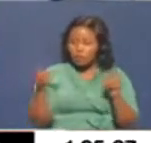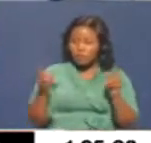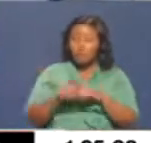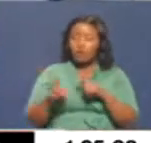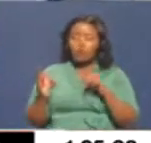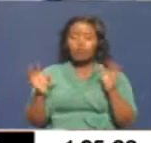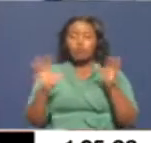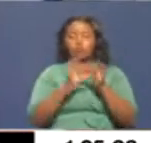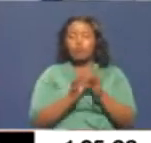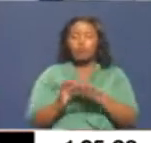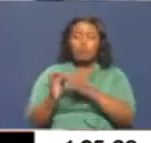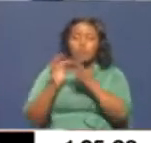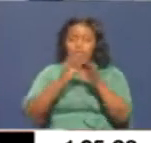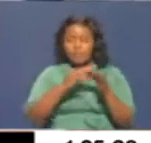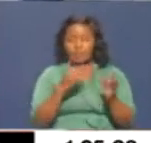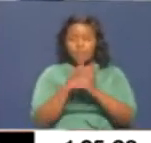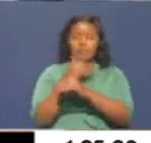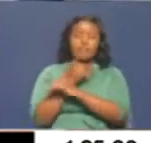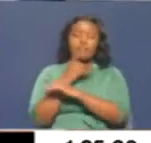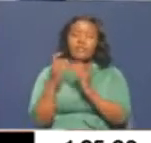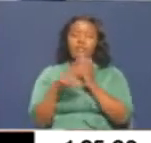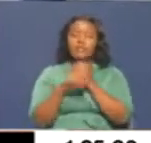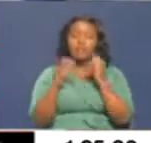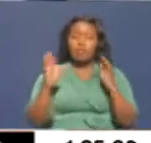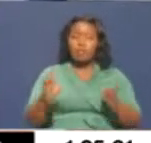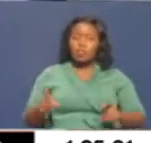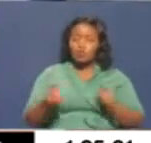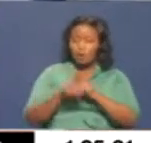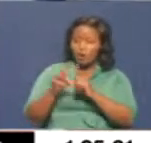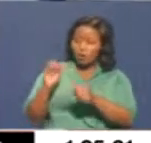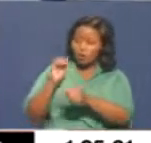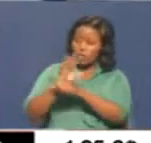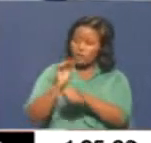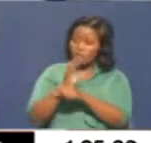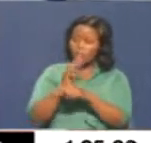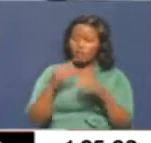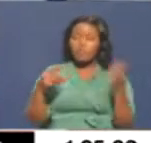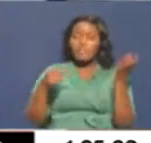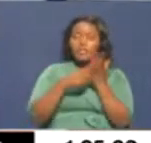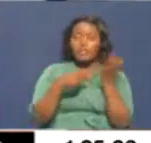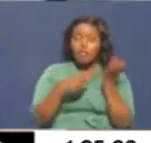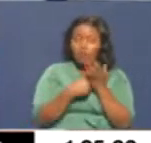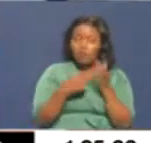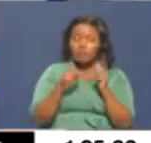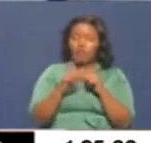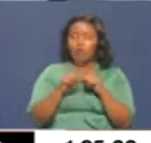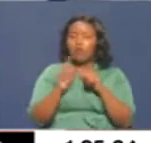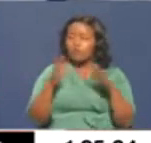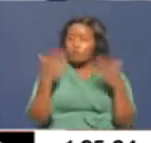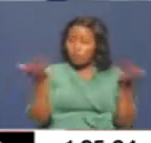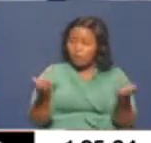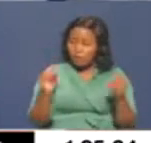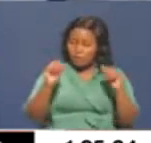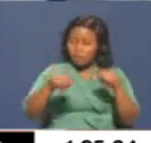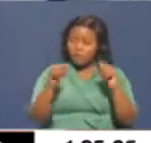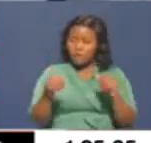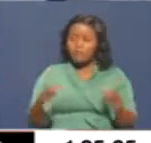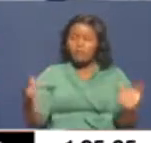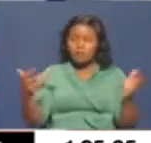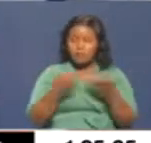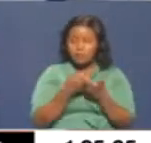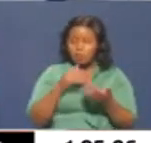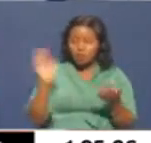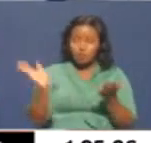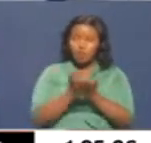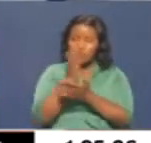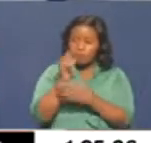together and, of course, advise on the appropriate technologies and how best they can be integrated to remove this constraint from